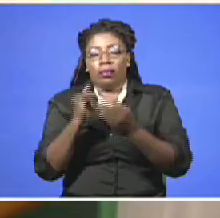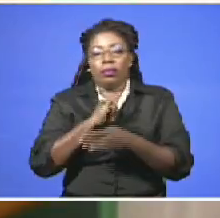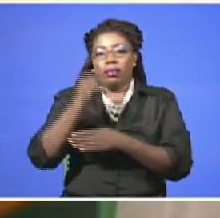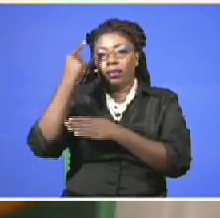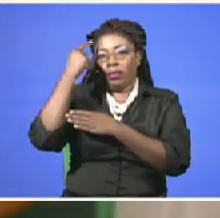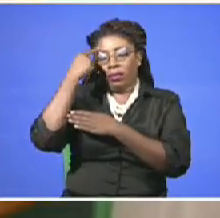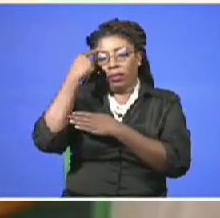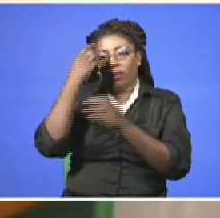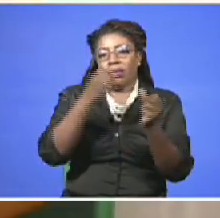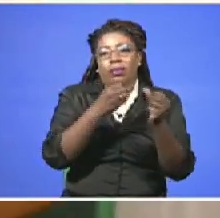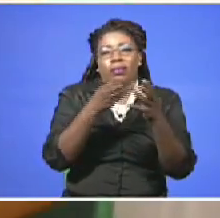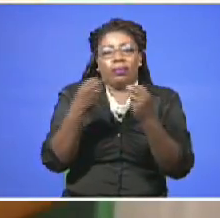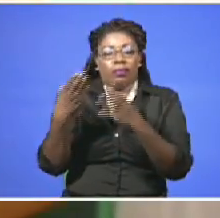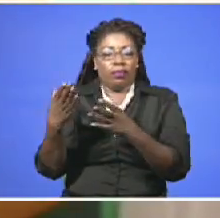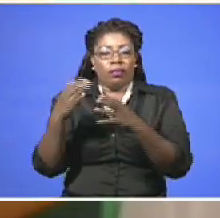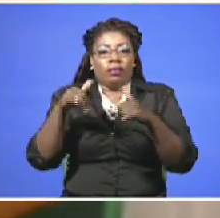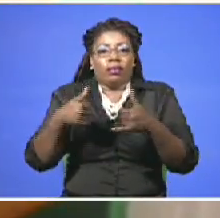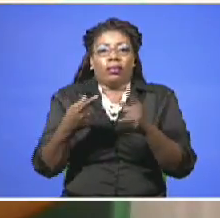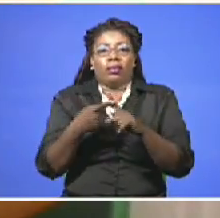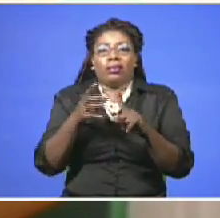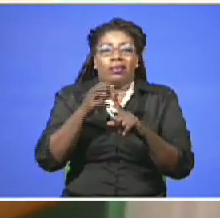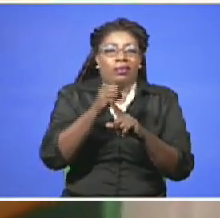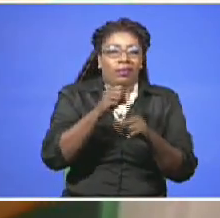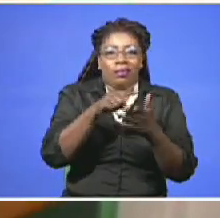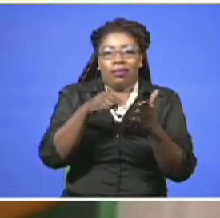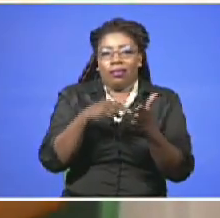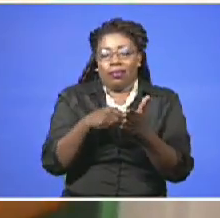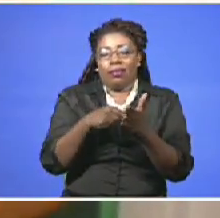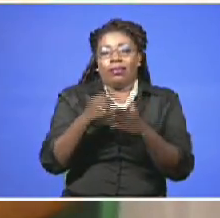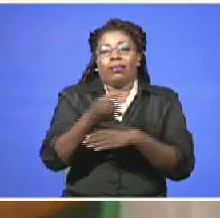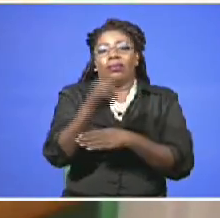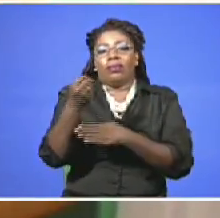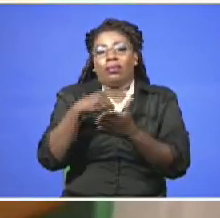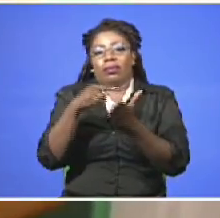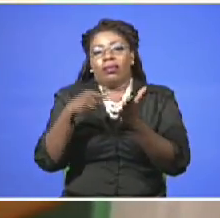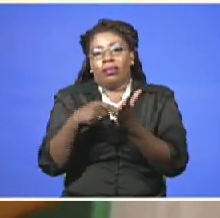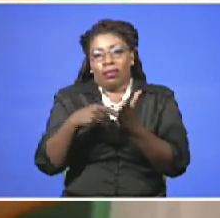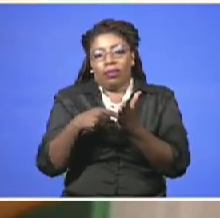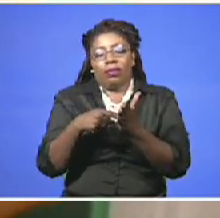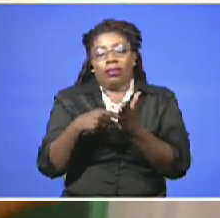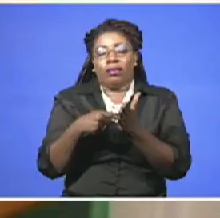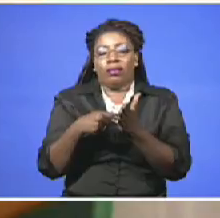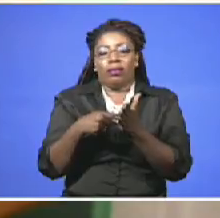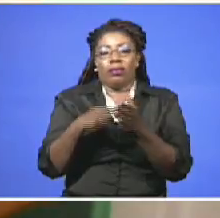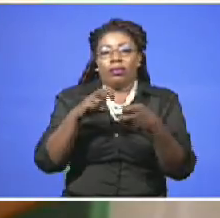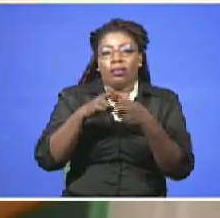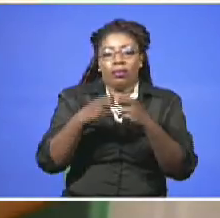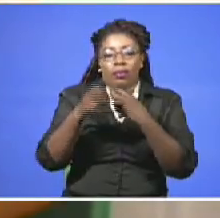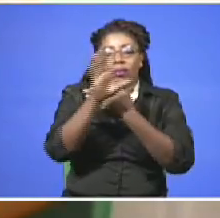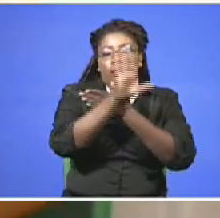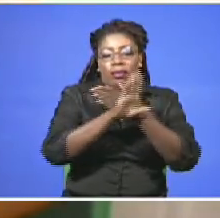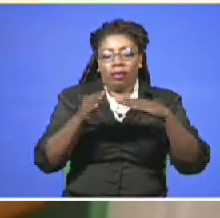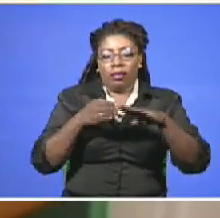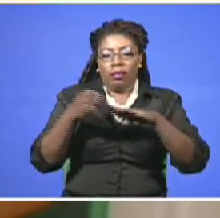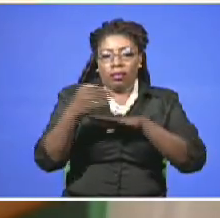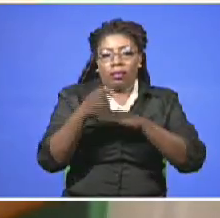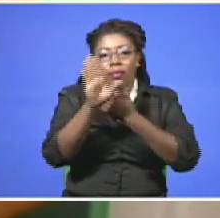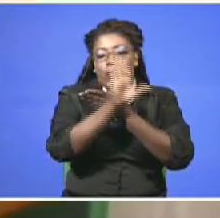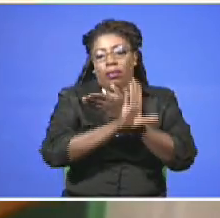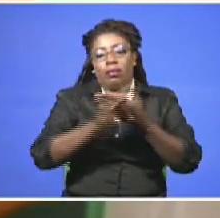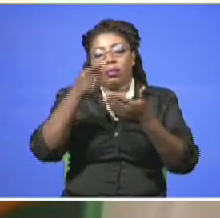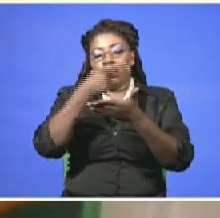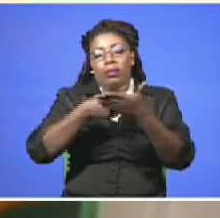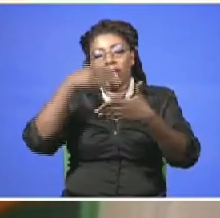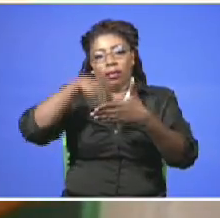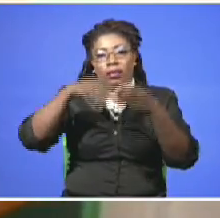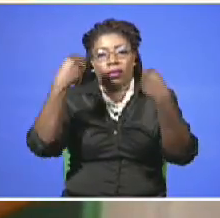so multi-pronged in terms of how do we attack this huge problem. Protecting the borders, protecting what's in the food stores,